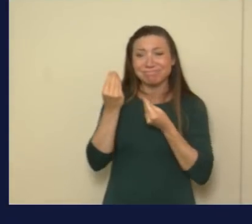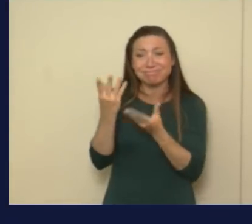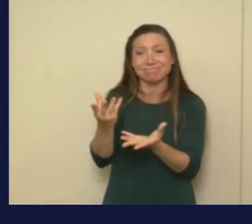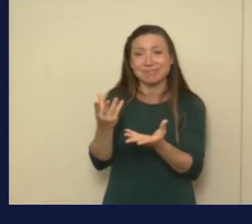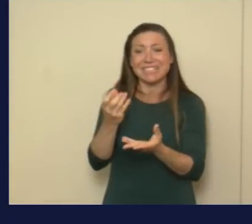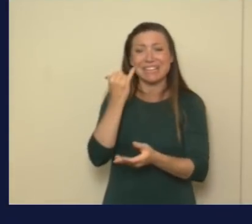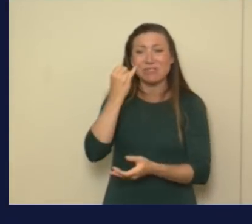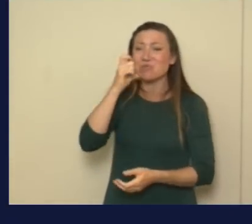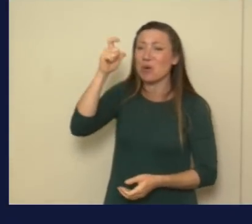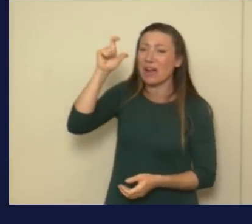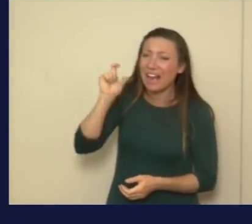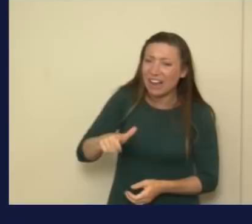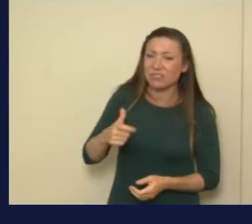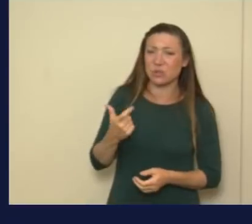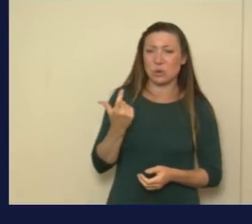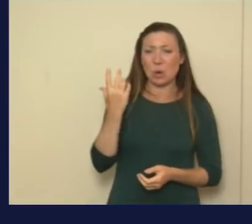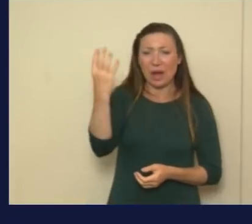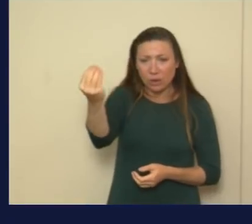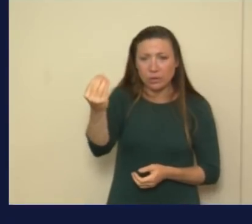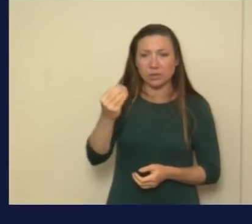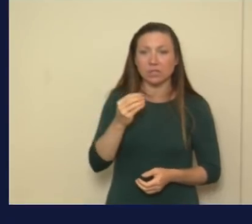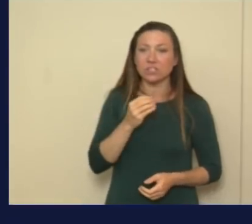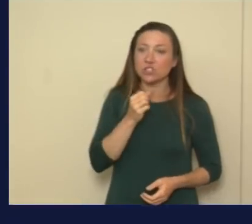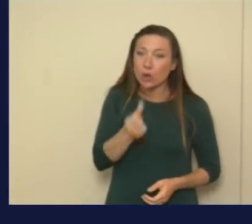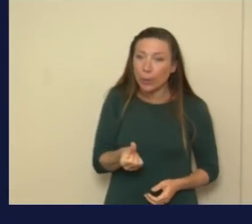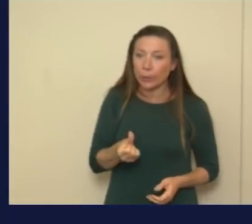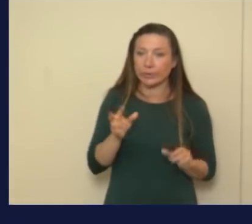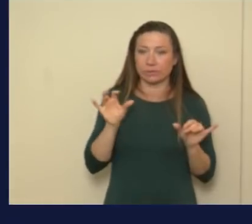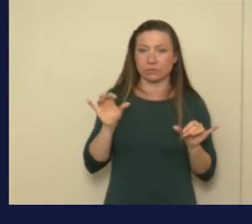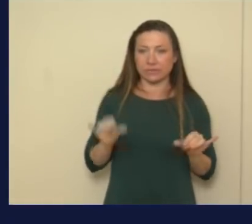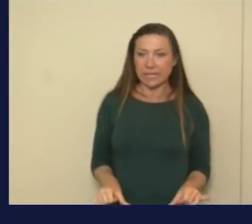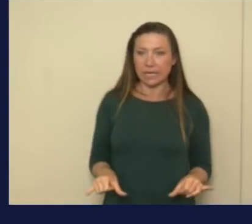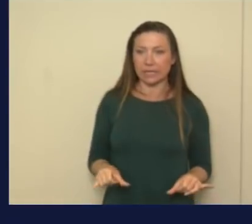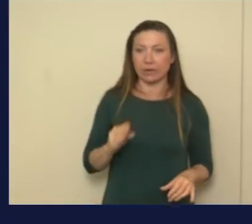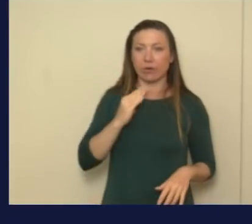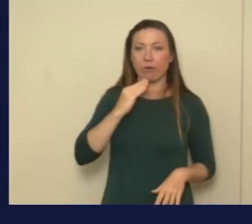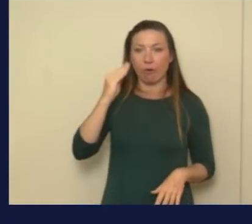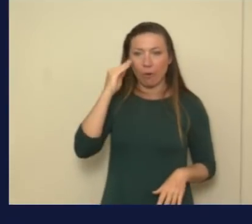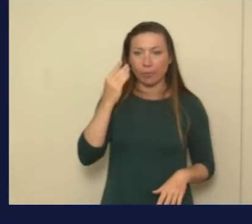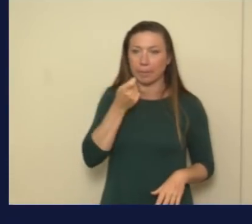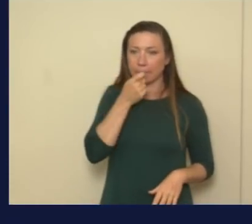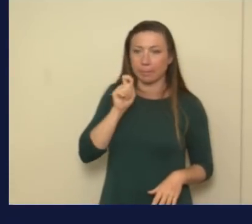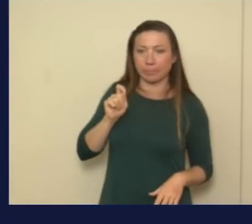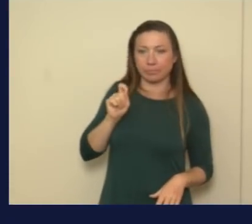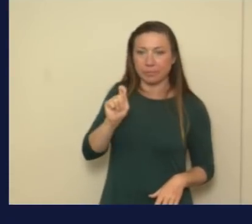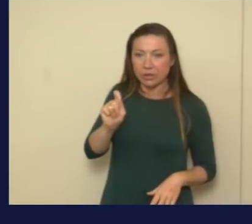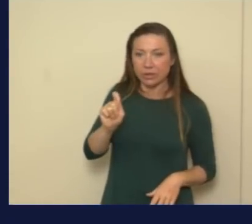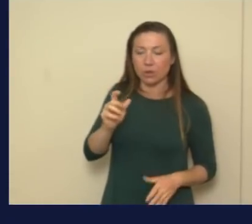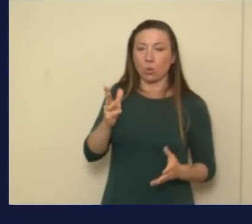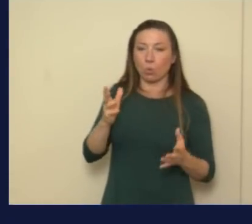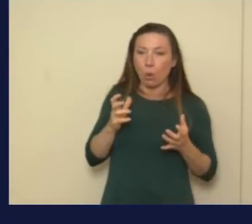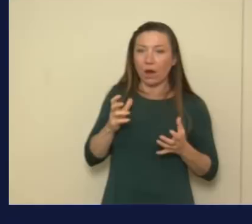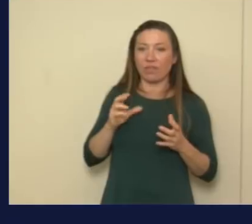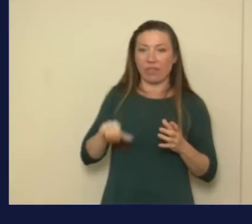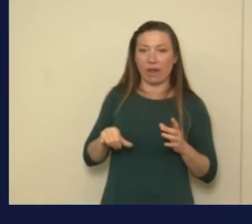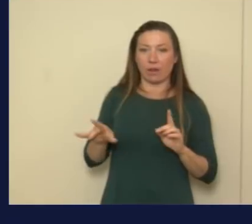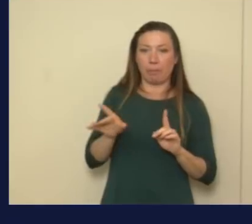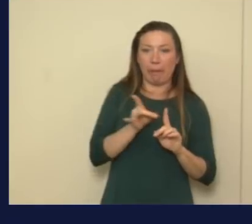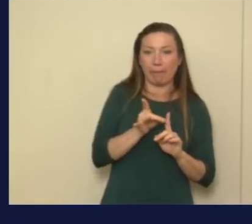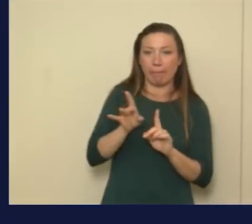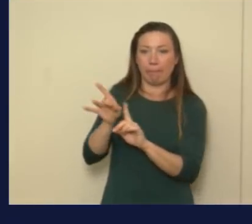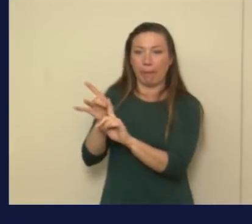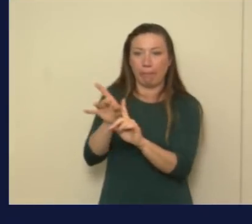us reduce the rate of transmission. You must remember that this virus travels with you or comes home with